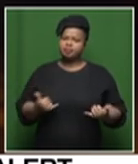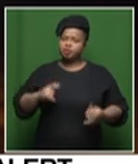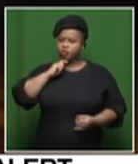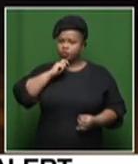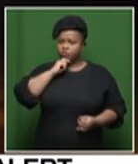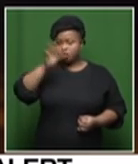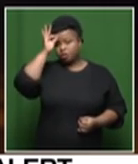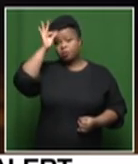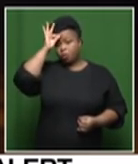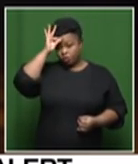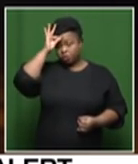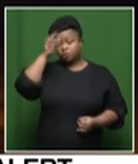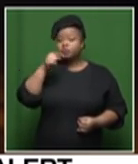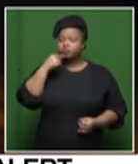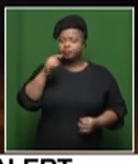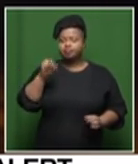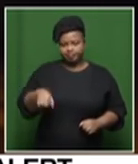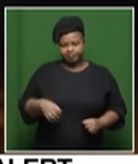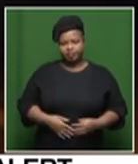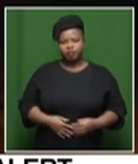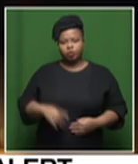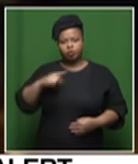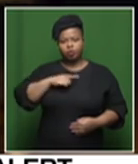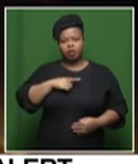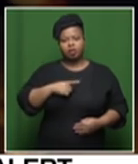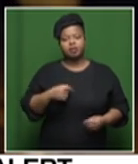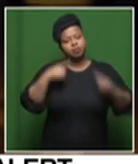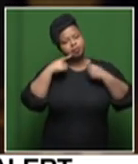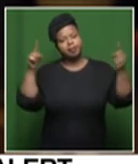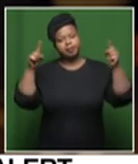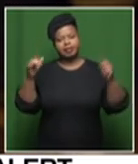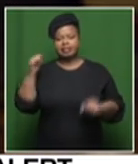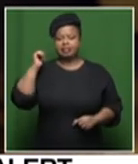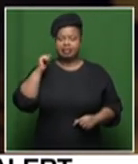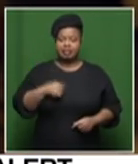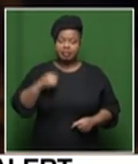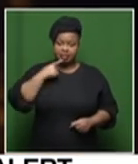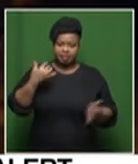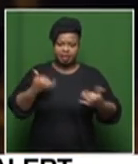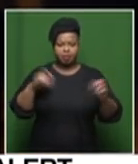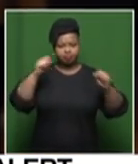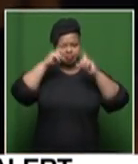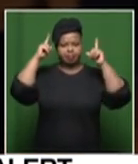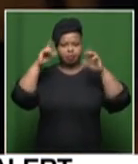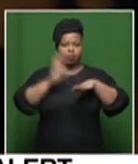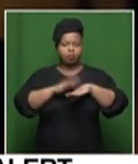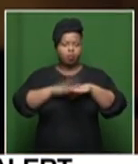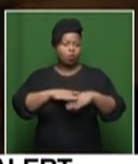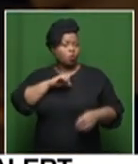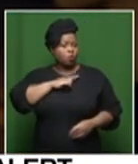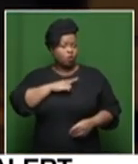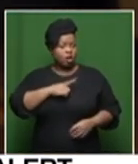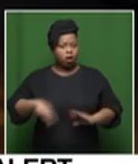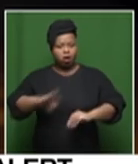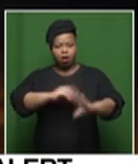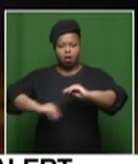morning. Police, of course, as you indicated, had sent out that statement yesterday saying they were on high alert as a result of